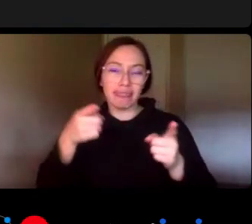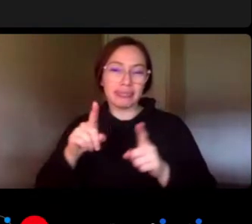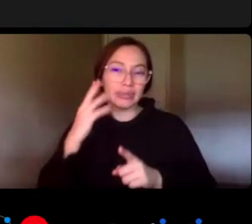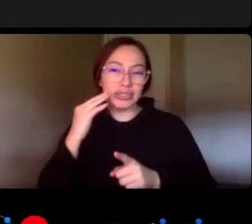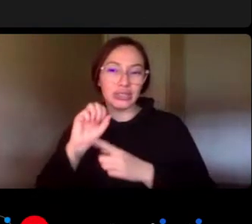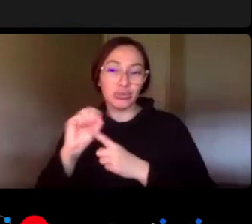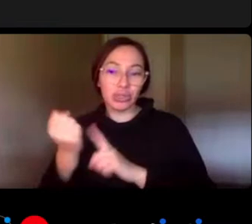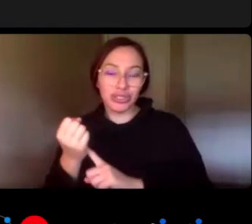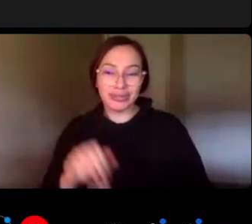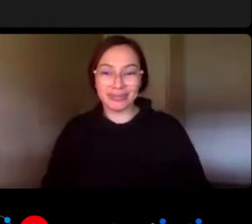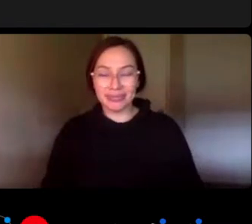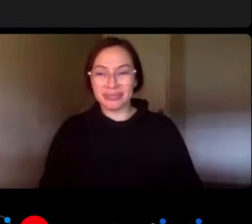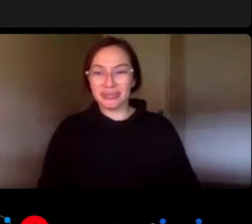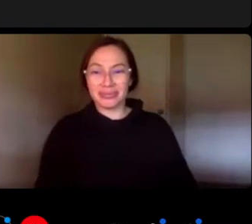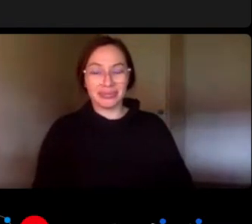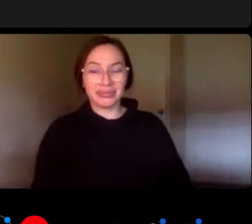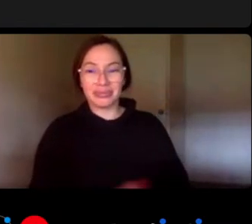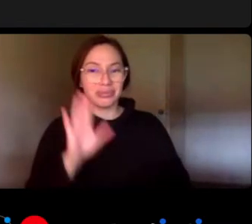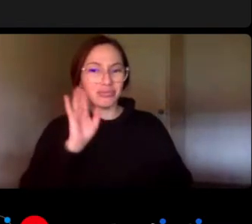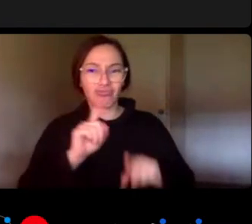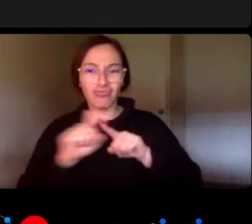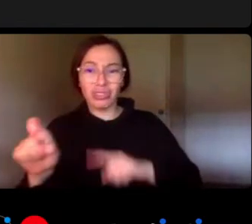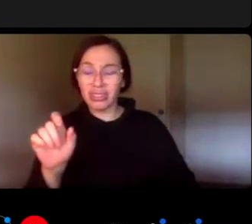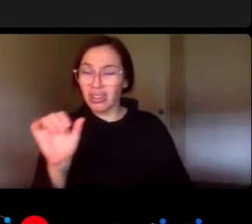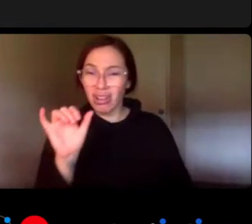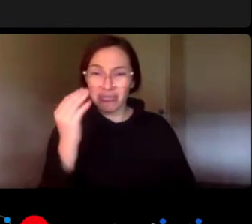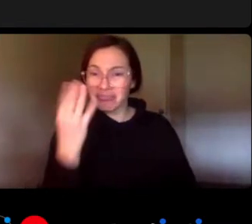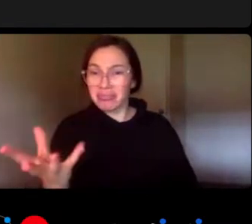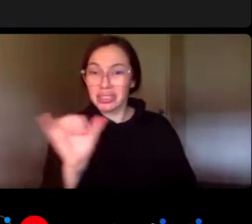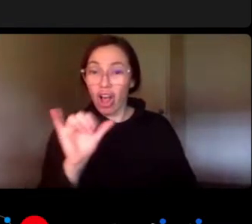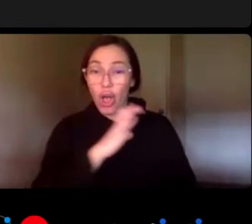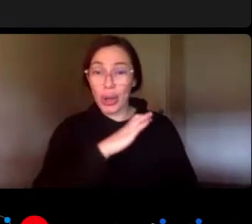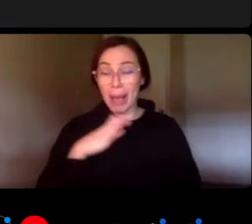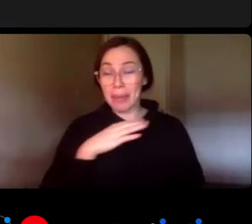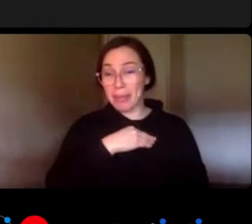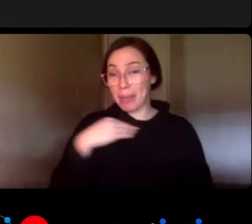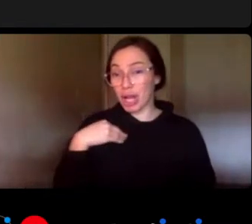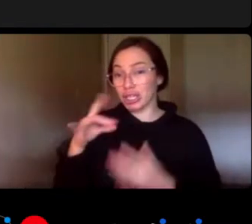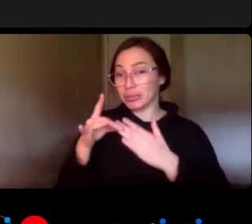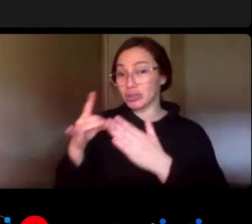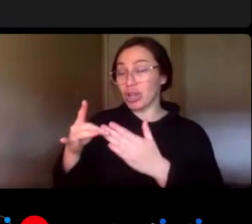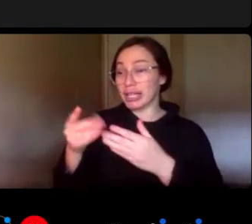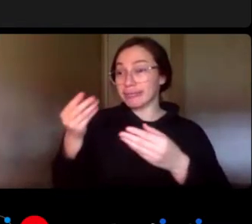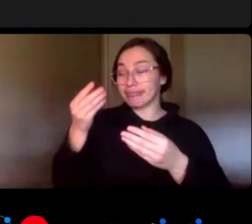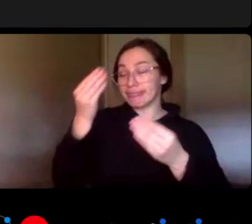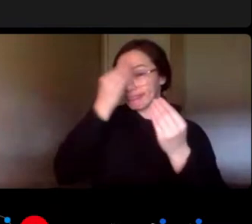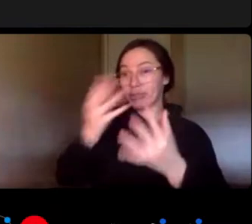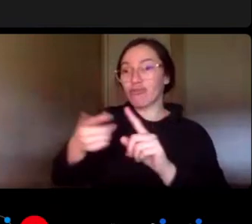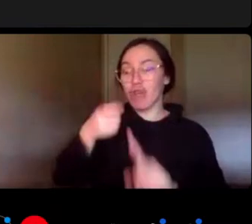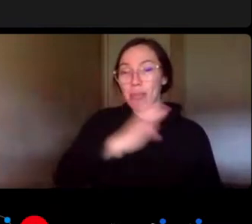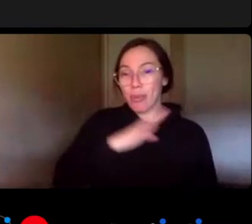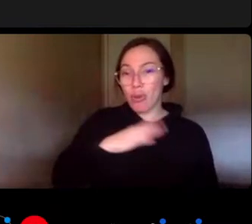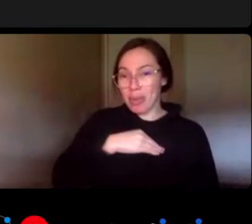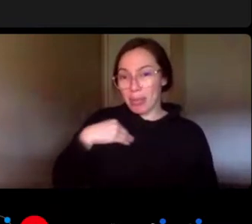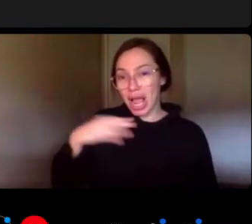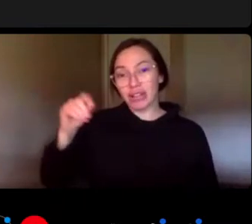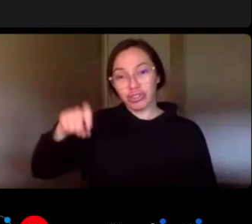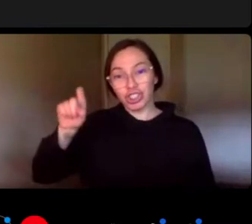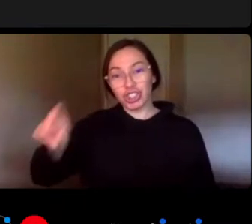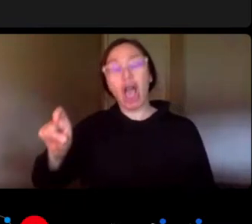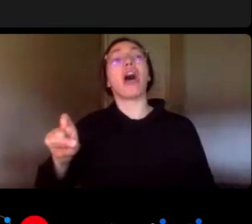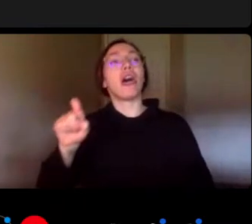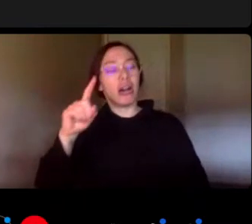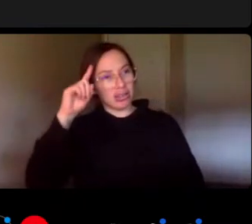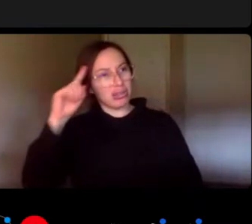They'll call you in a hot second, as will a cabinet member who's being directed by a board member. Well, and should come back and say, okay, I